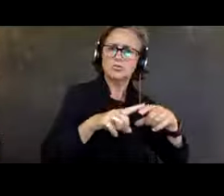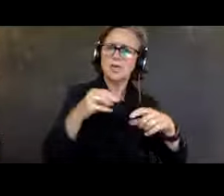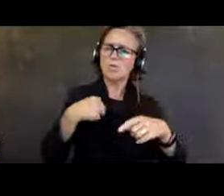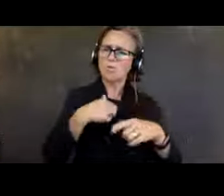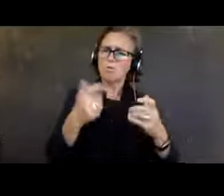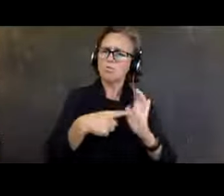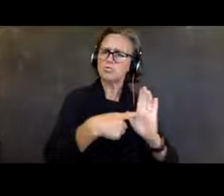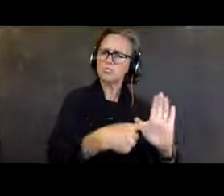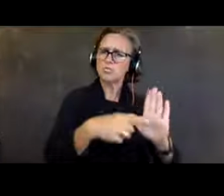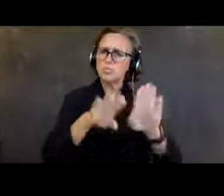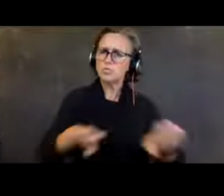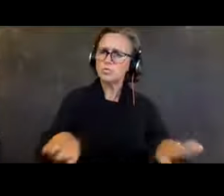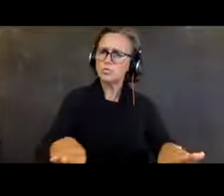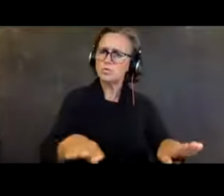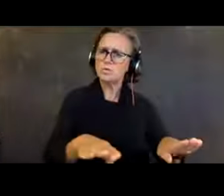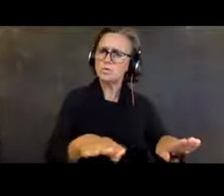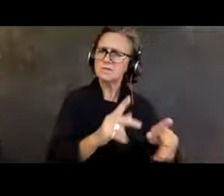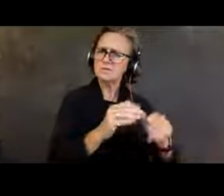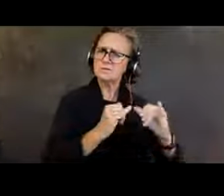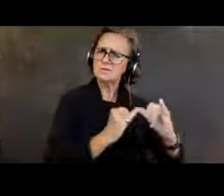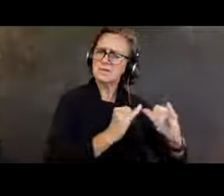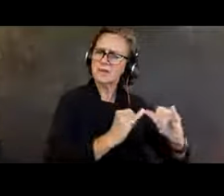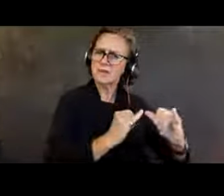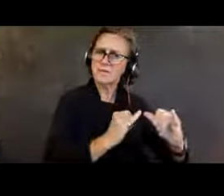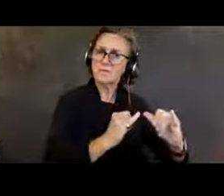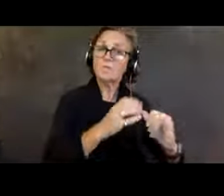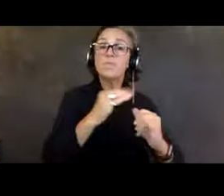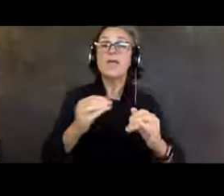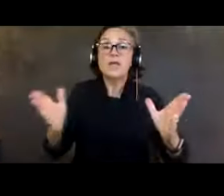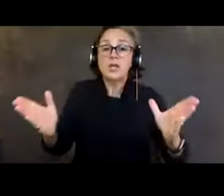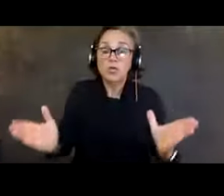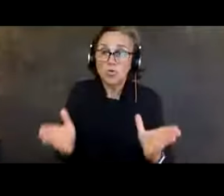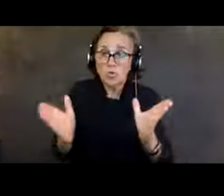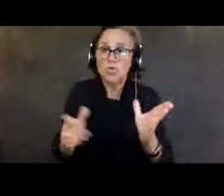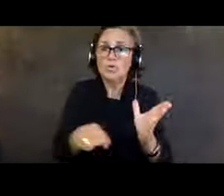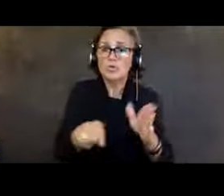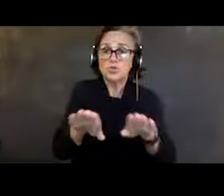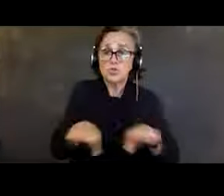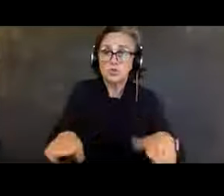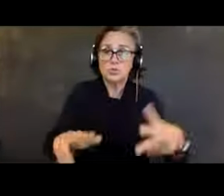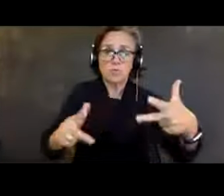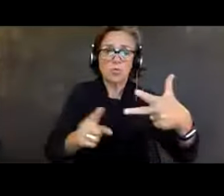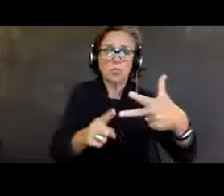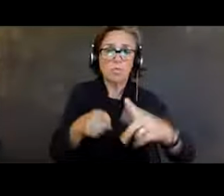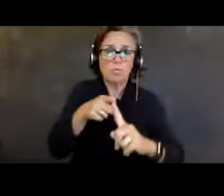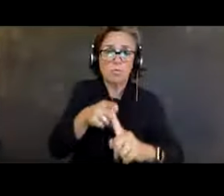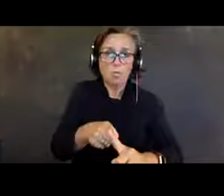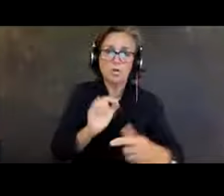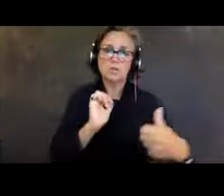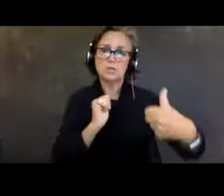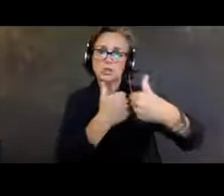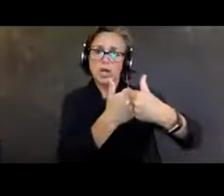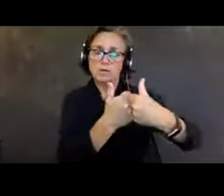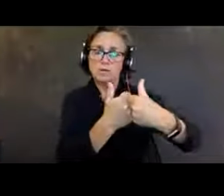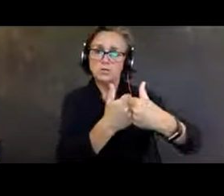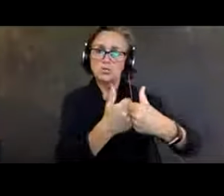want to encourage our children to challenge racial stereotypes and racial bias. And this can be done by